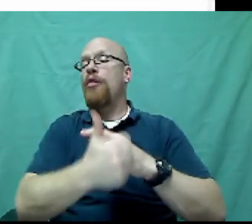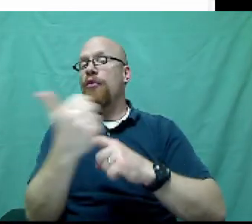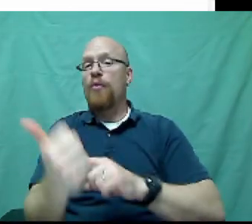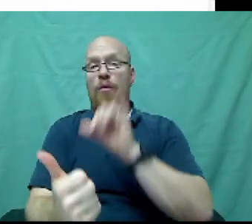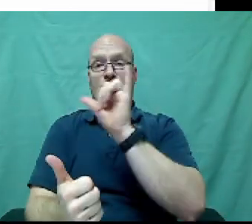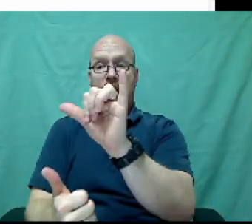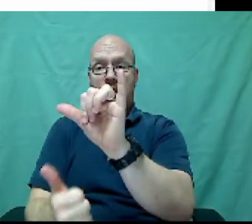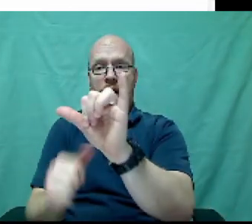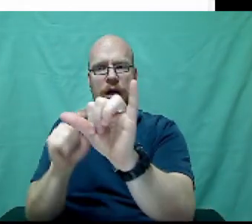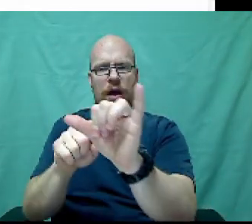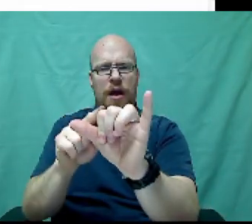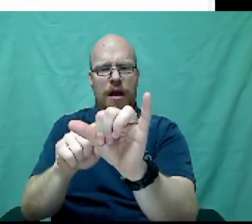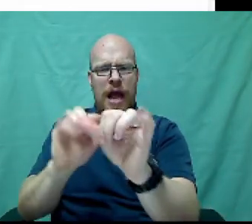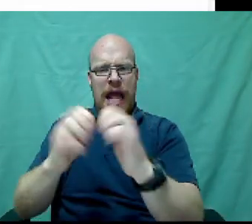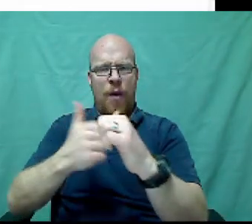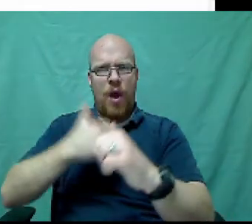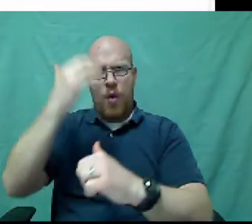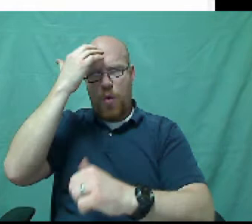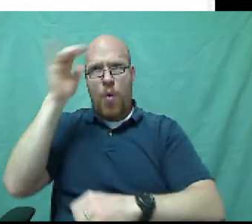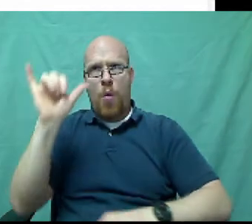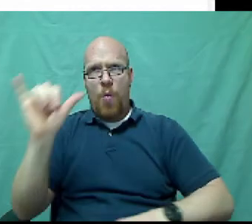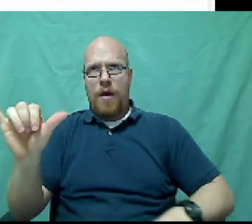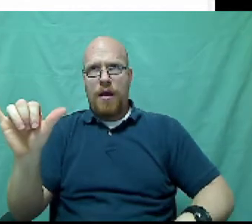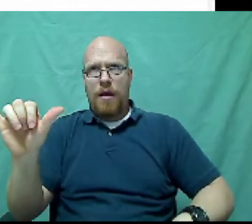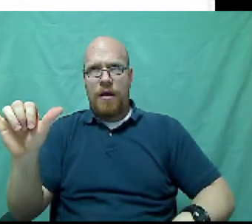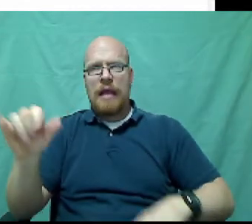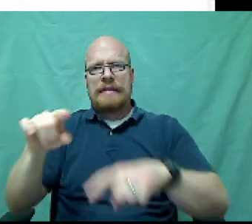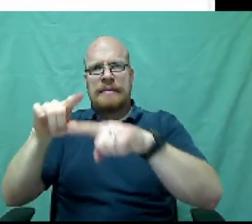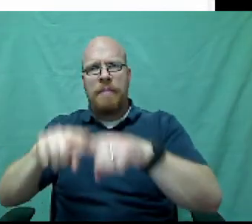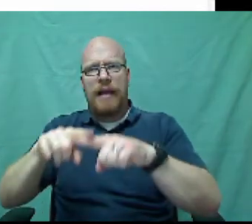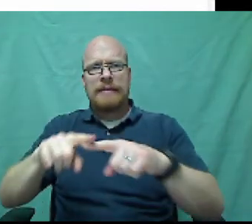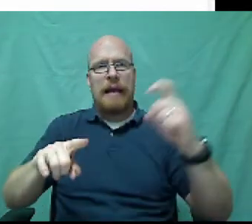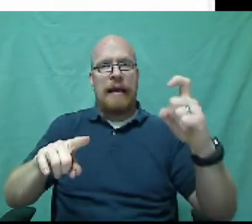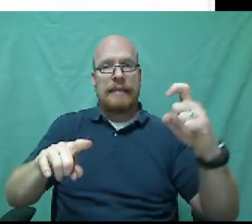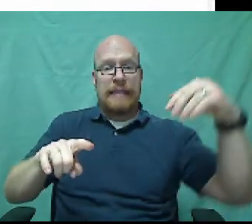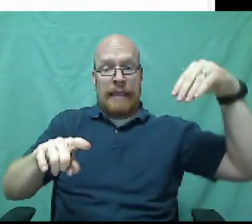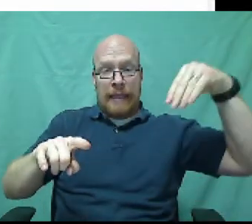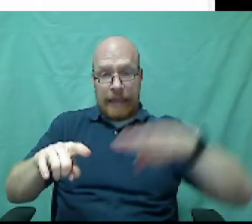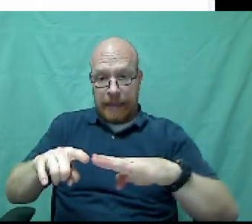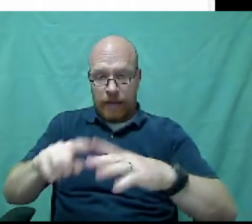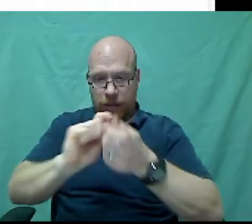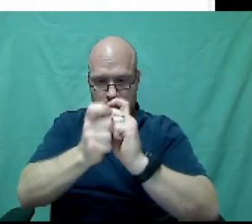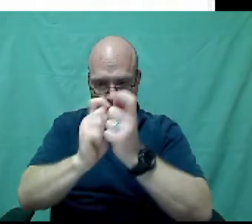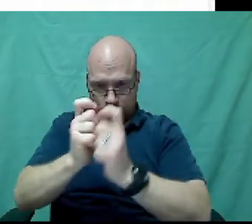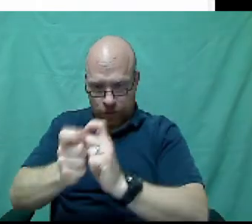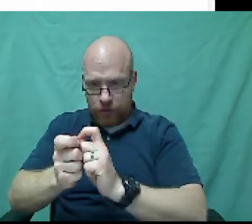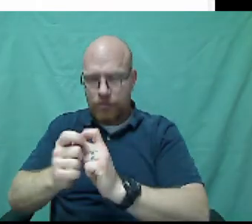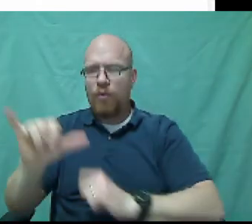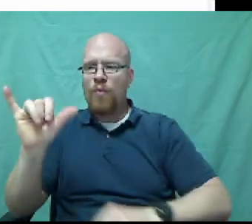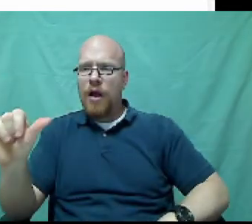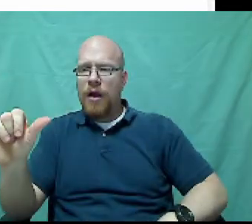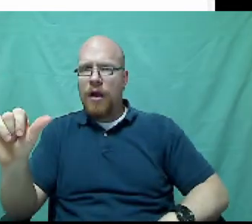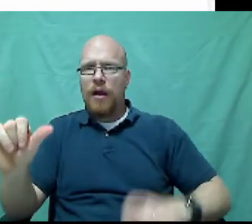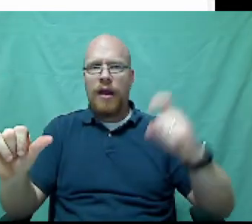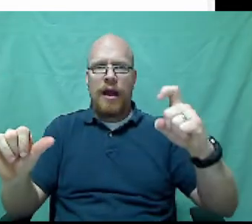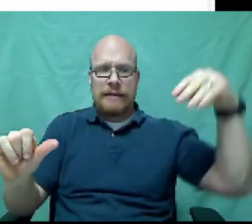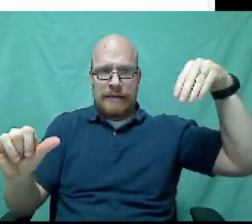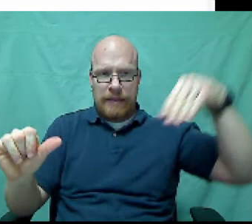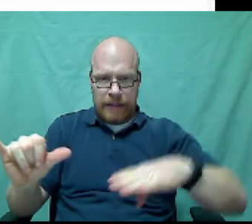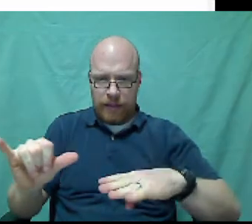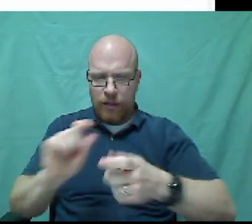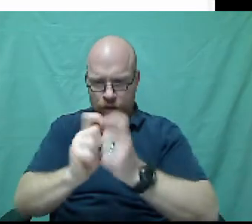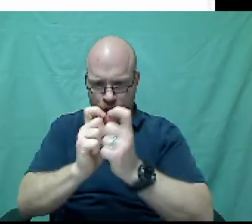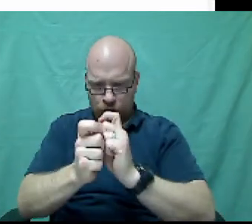It's independent. Now the y variable, how do I know it's dependent? Y is